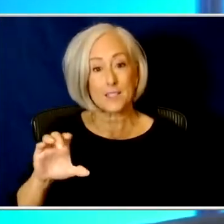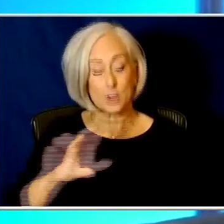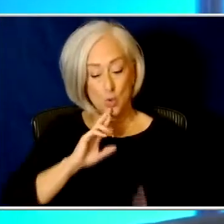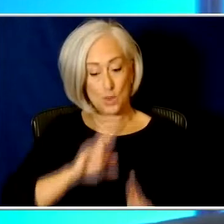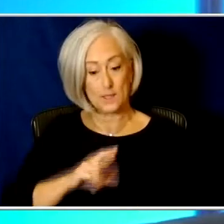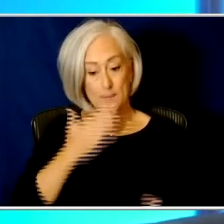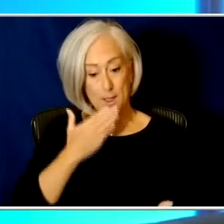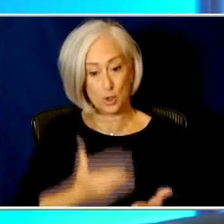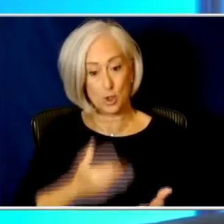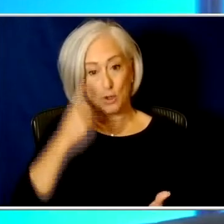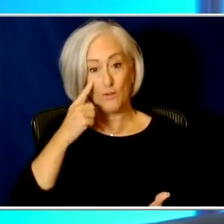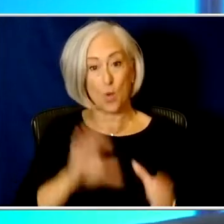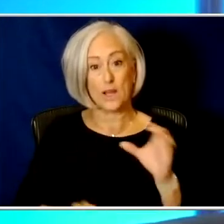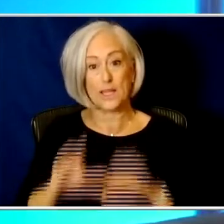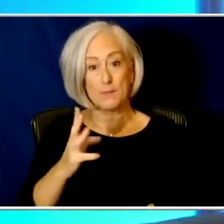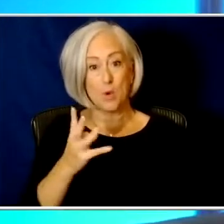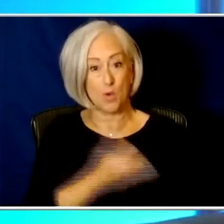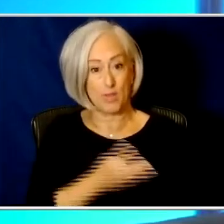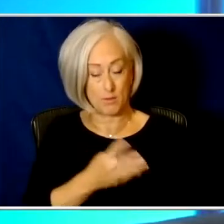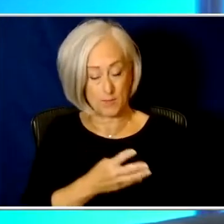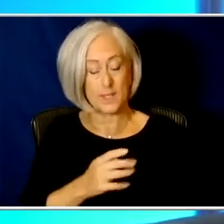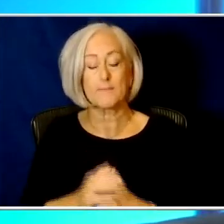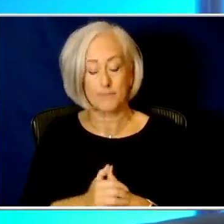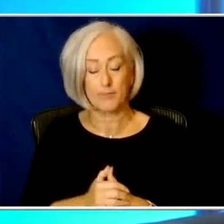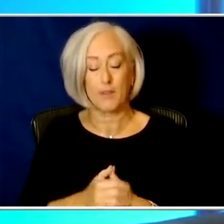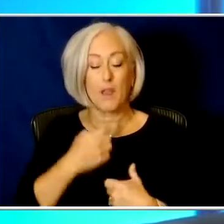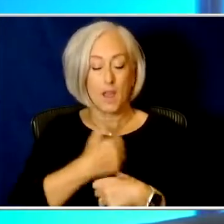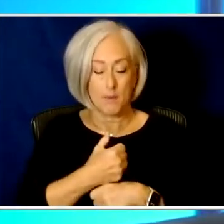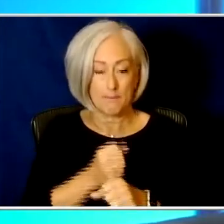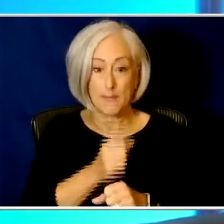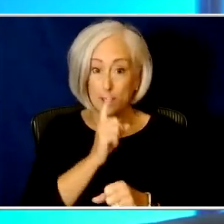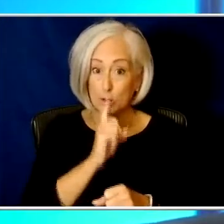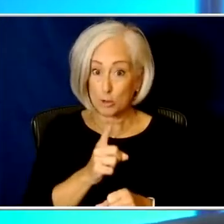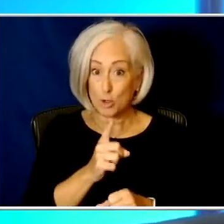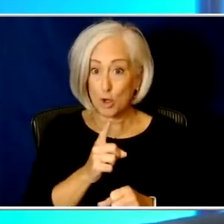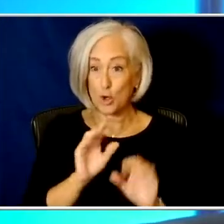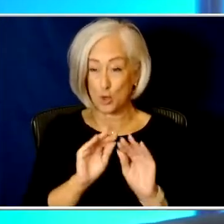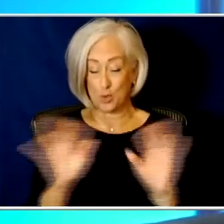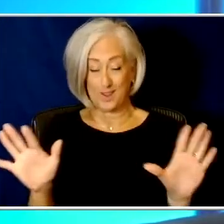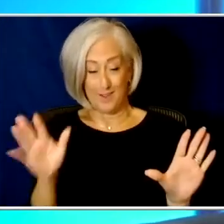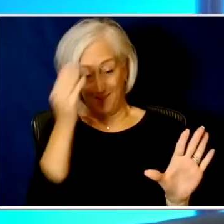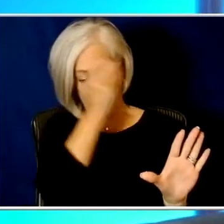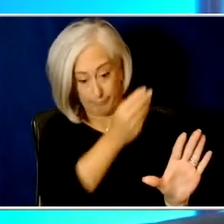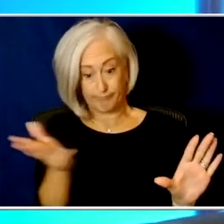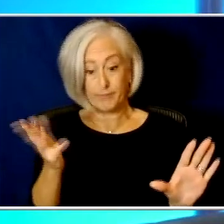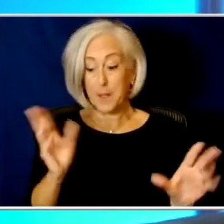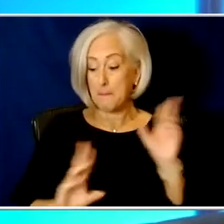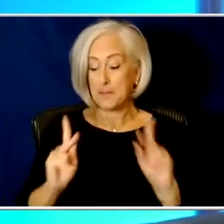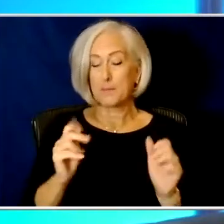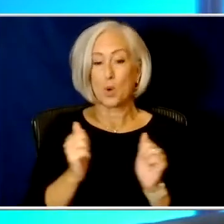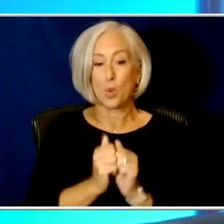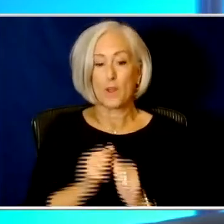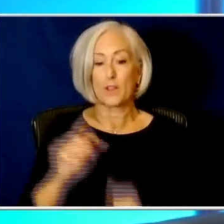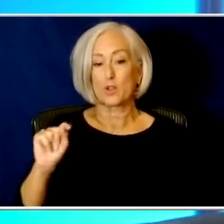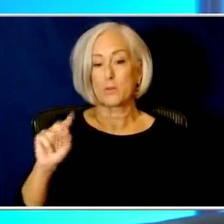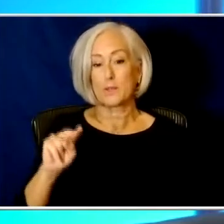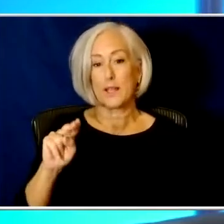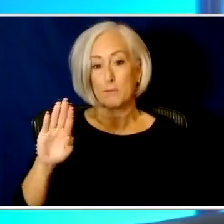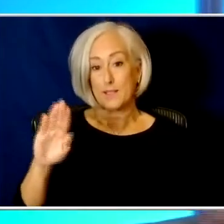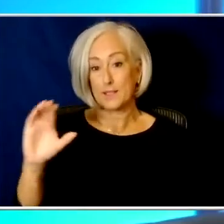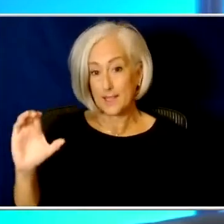in triple negative. And so that's been FDA approved for the last several years. And so that would be